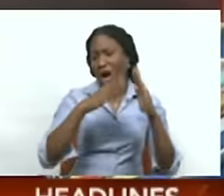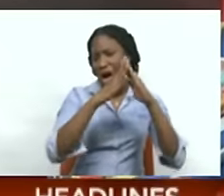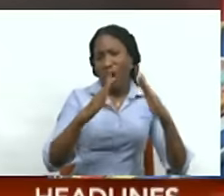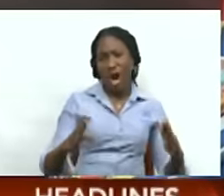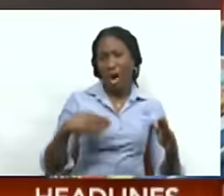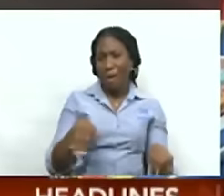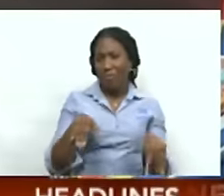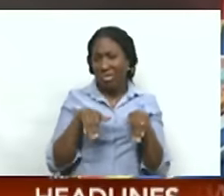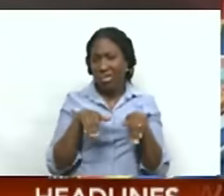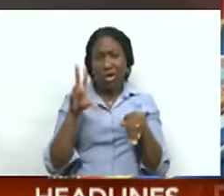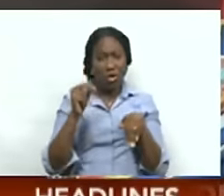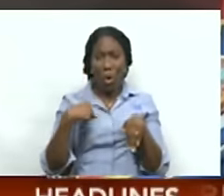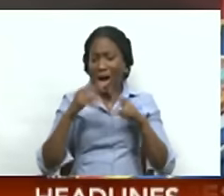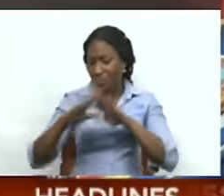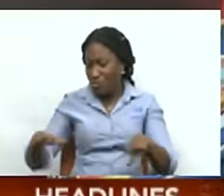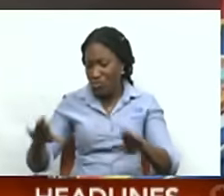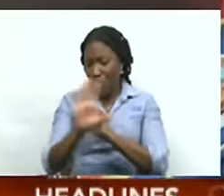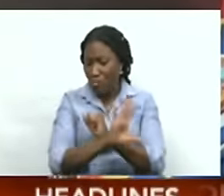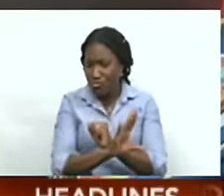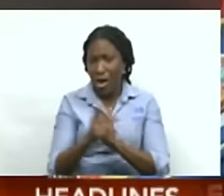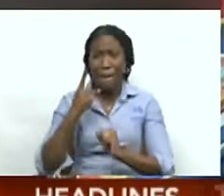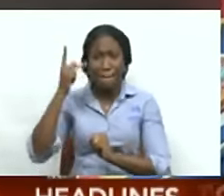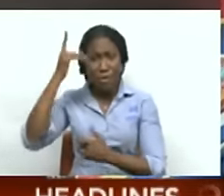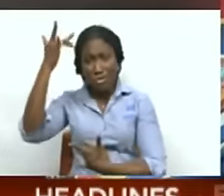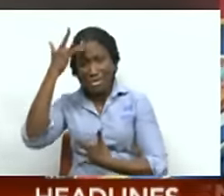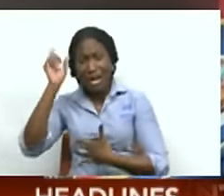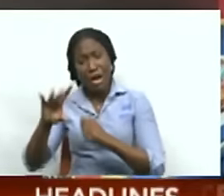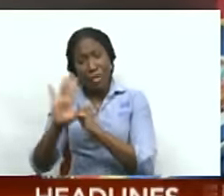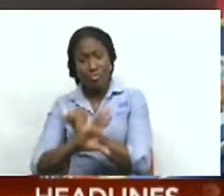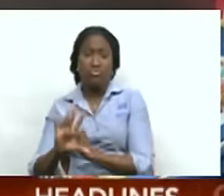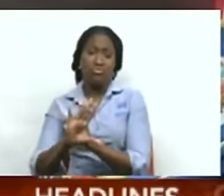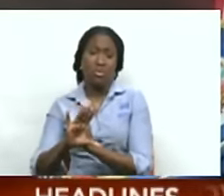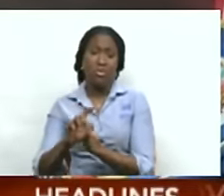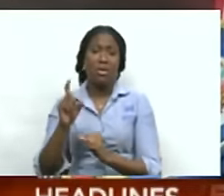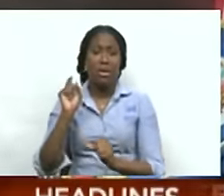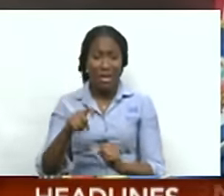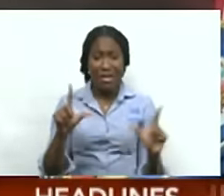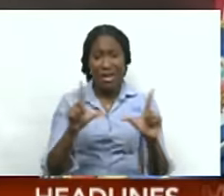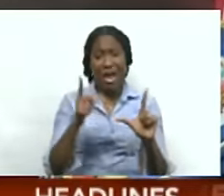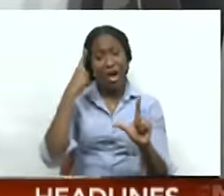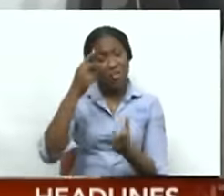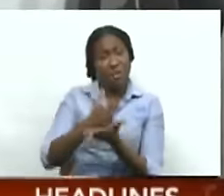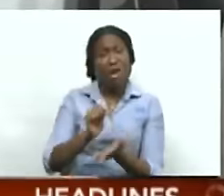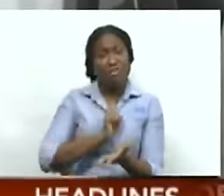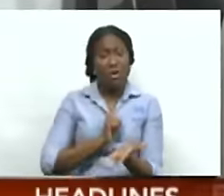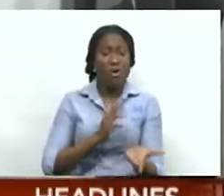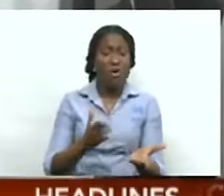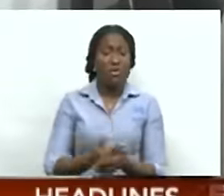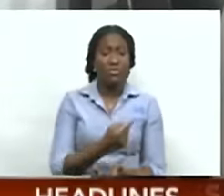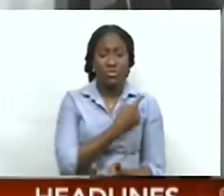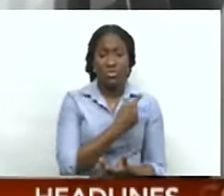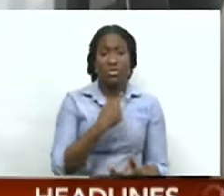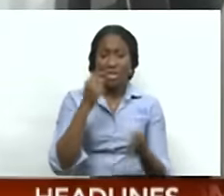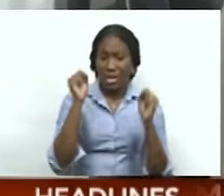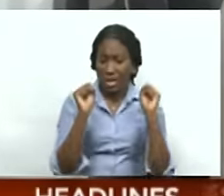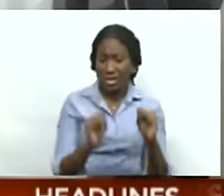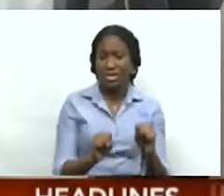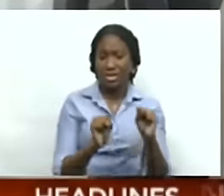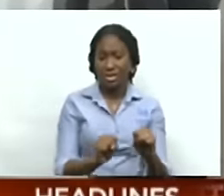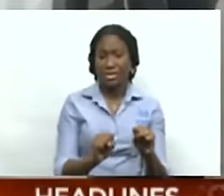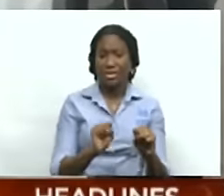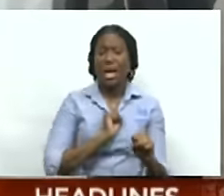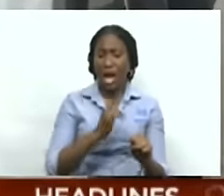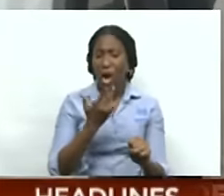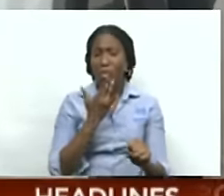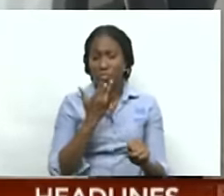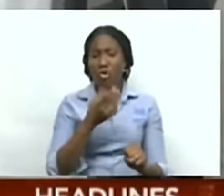sick parents, that kind of thing. So you have to protect yourself and your family. I will say yes, because it have people